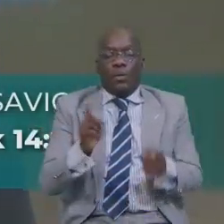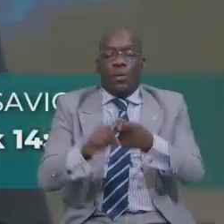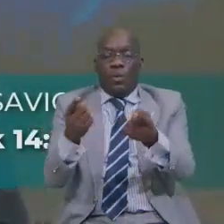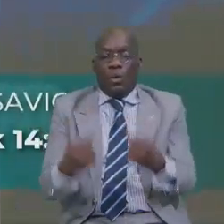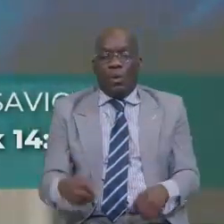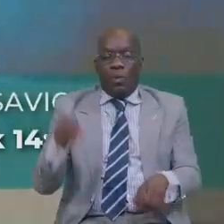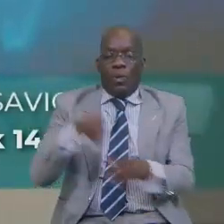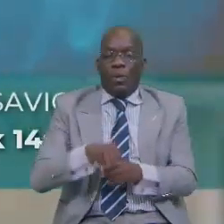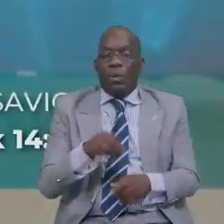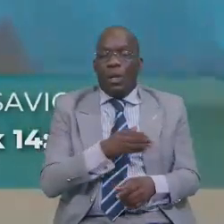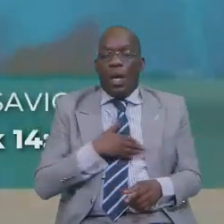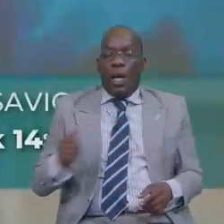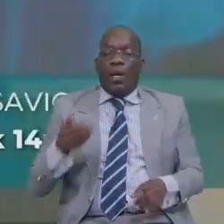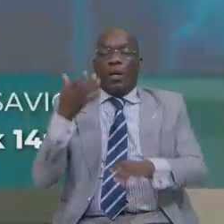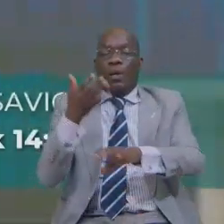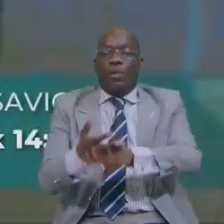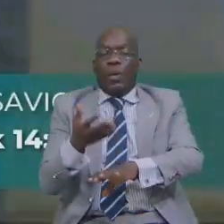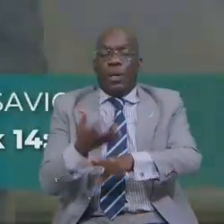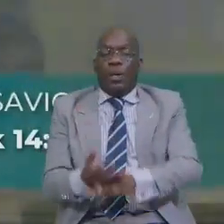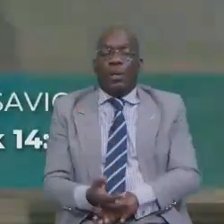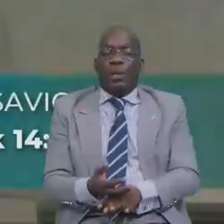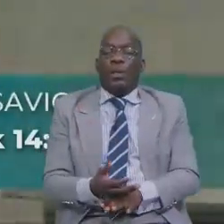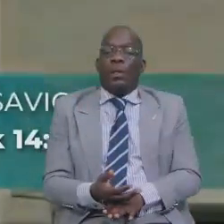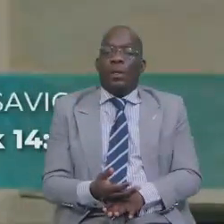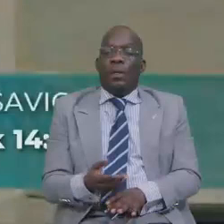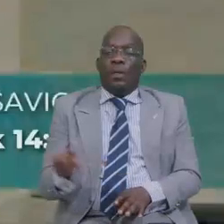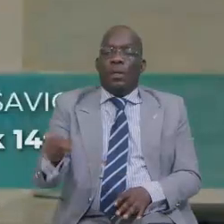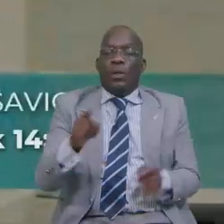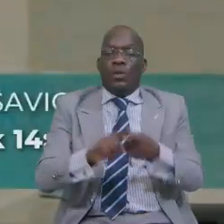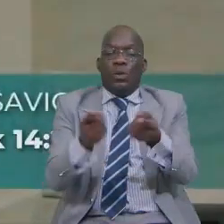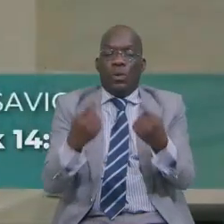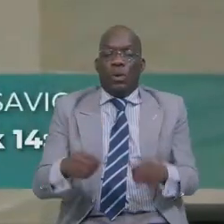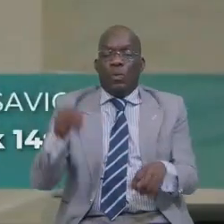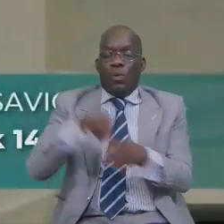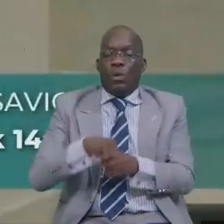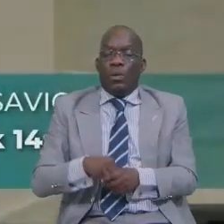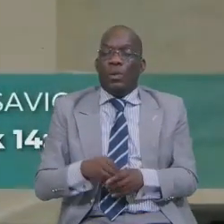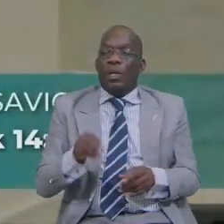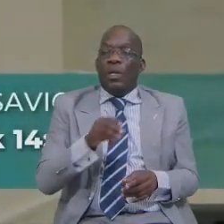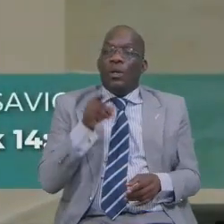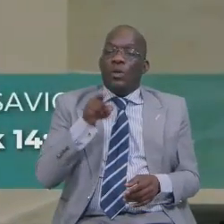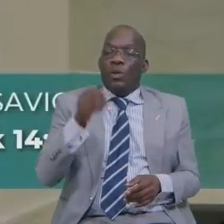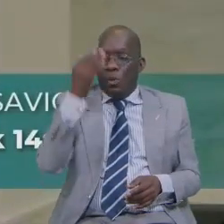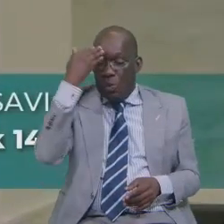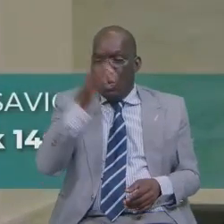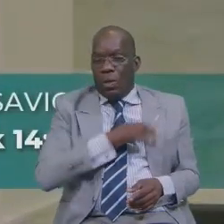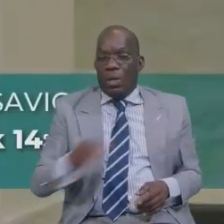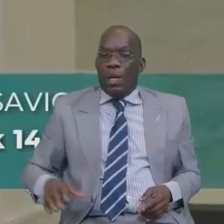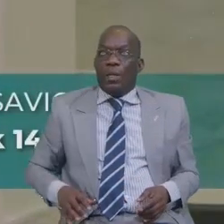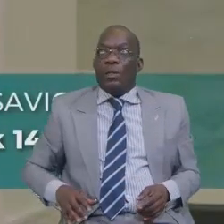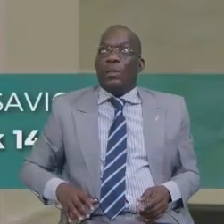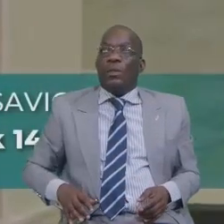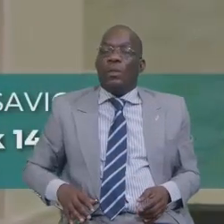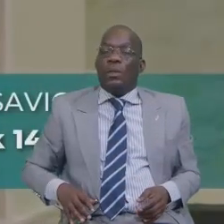And compel them to come in. You know, Christ himself, he compelled